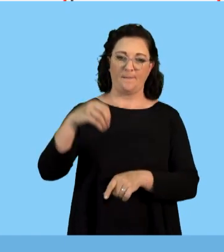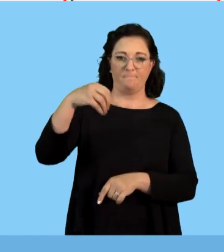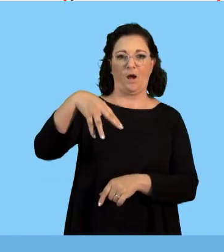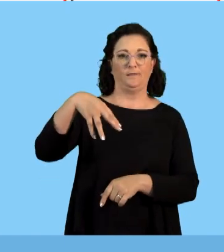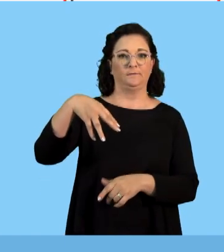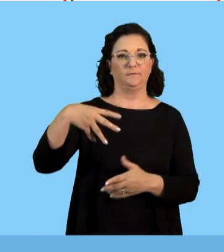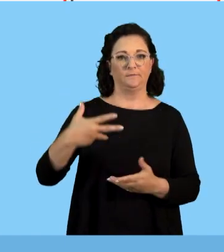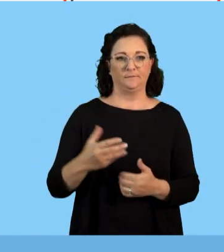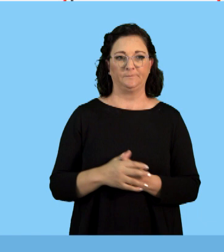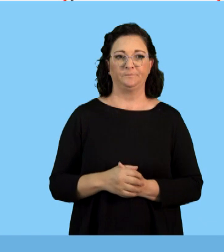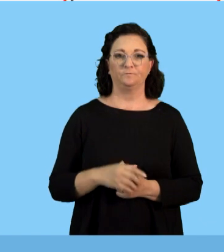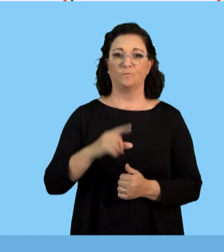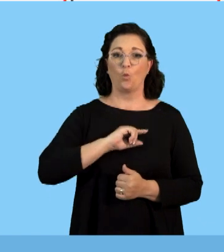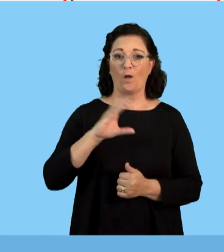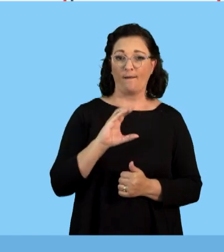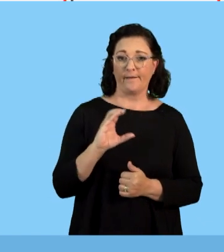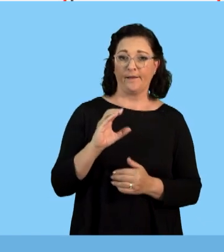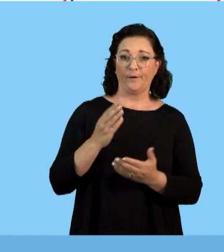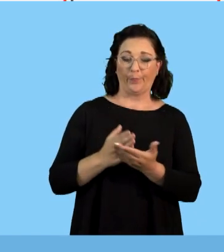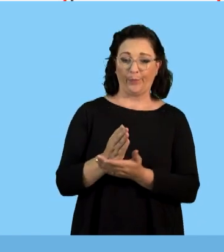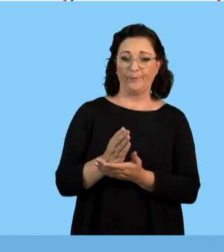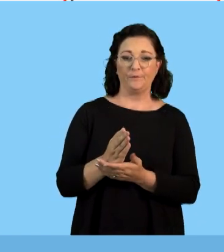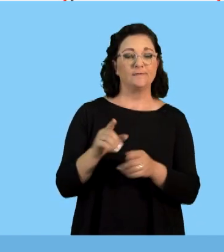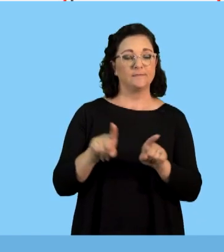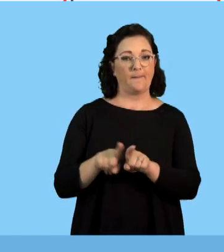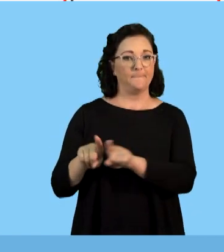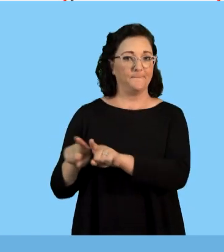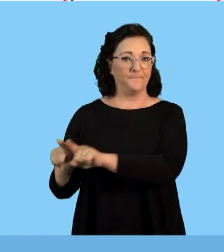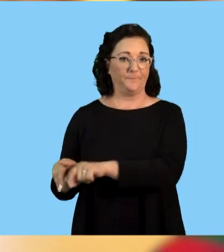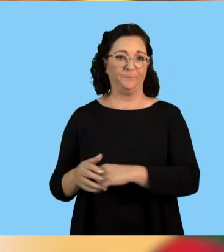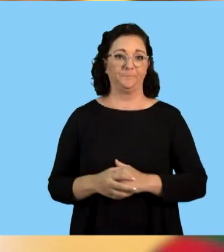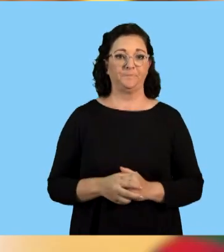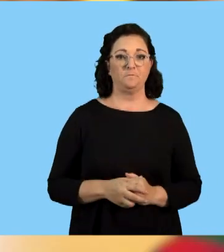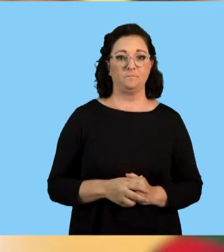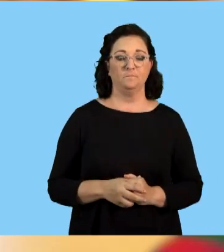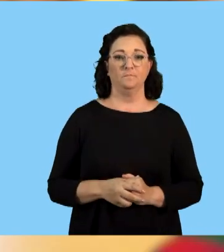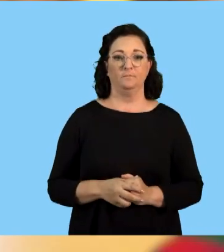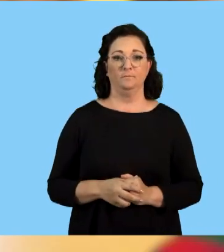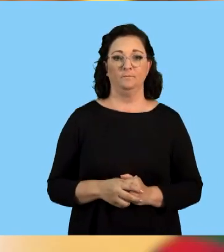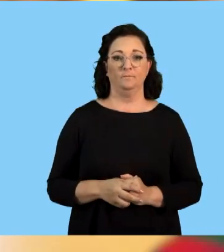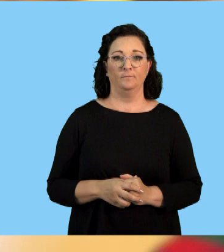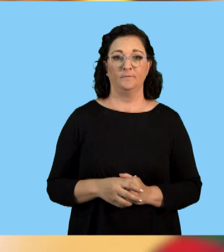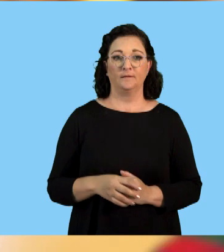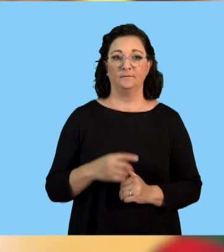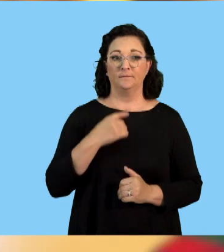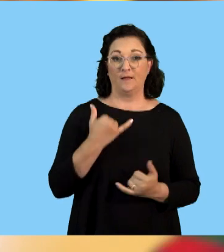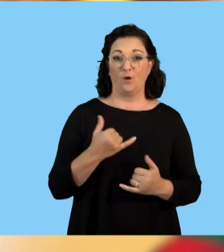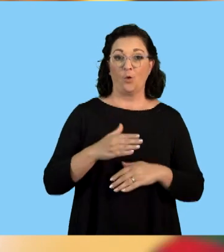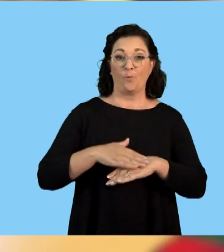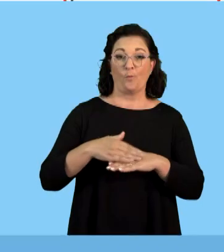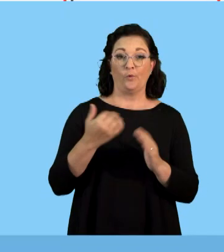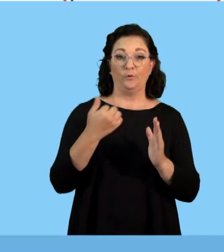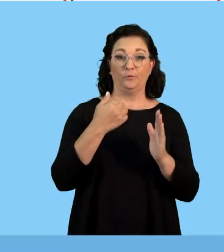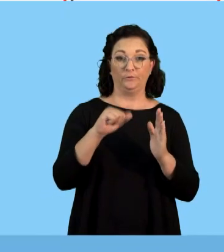have the same brightness because the current that is passing through in all of them is going to be the same. We are then saying